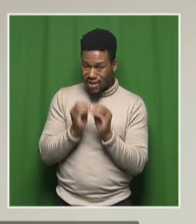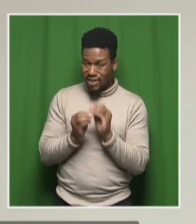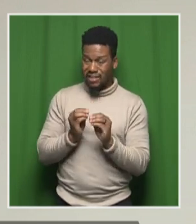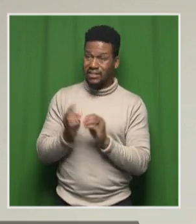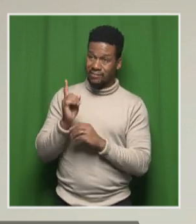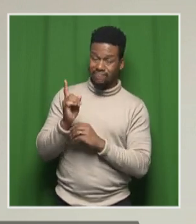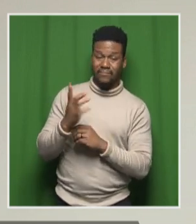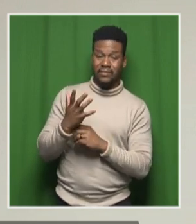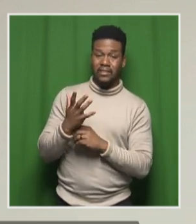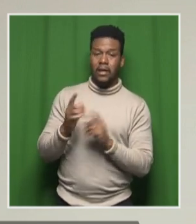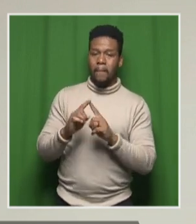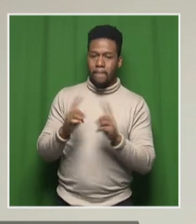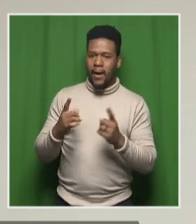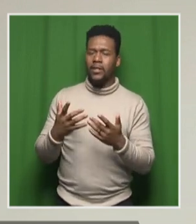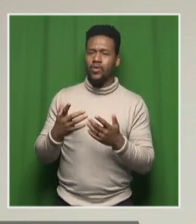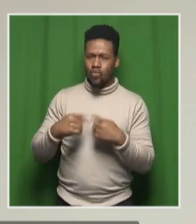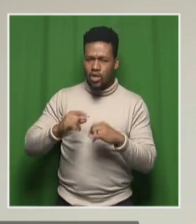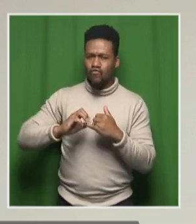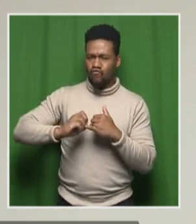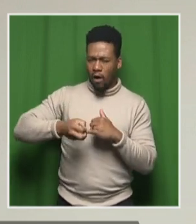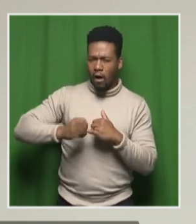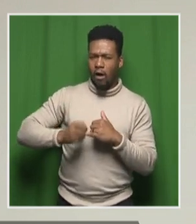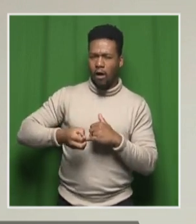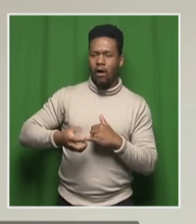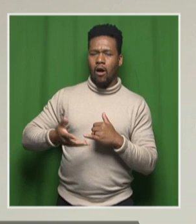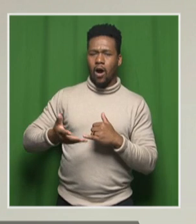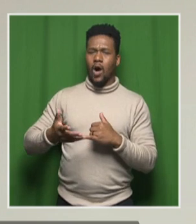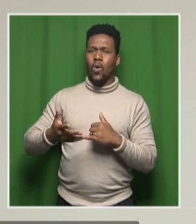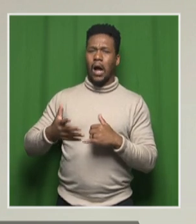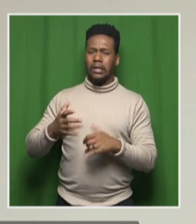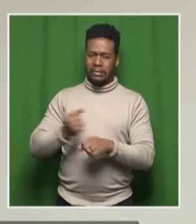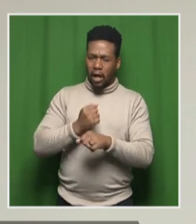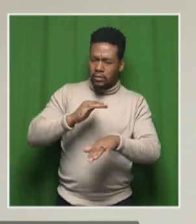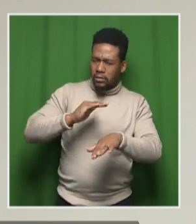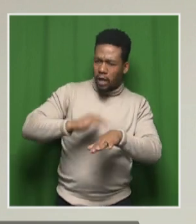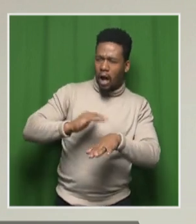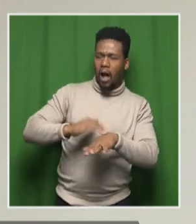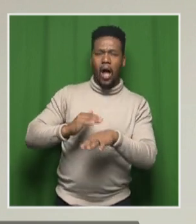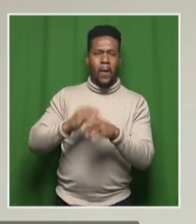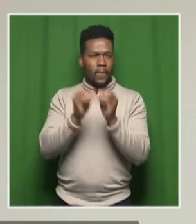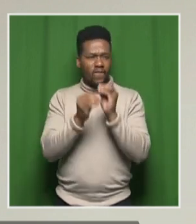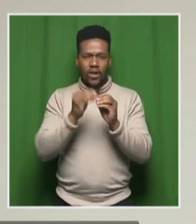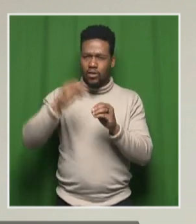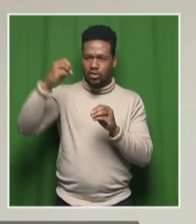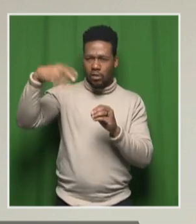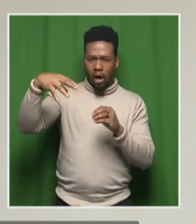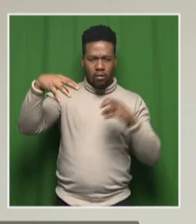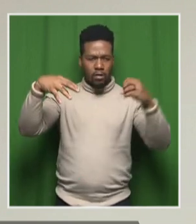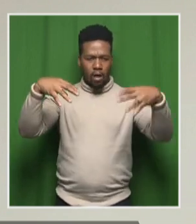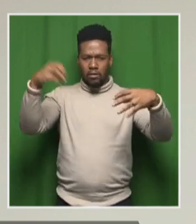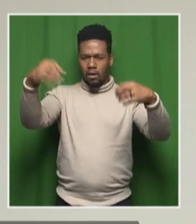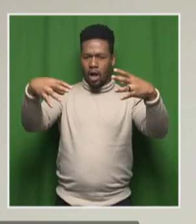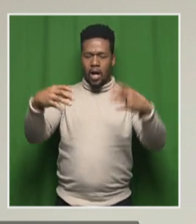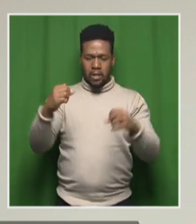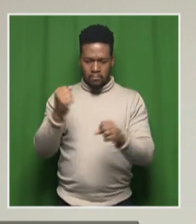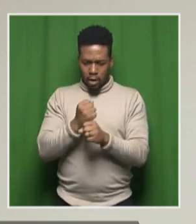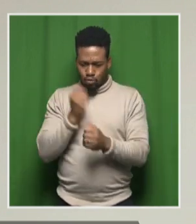the building. But we made sure that we took the time to service all our lights, make sure all our sound equipment was